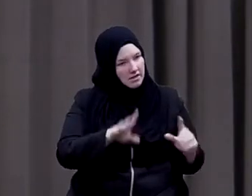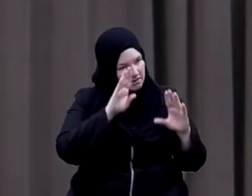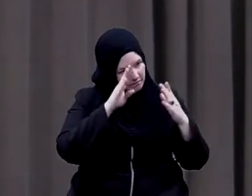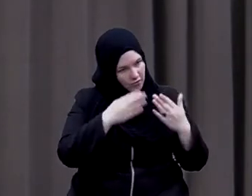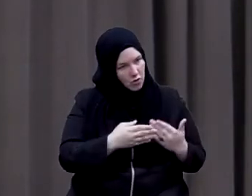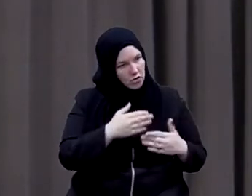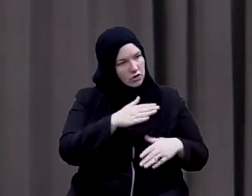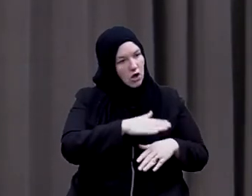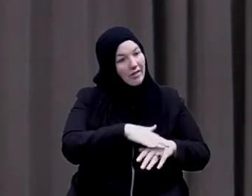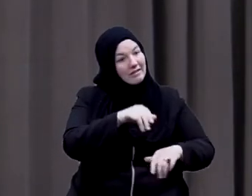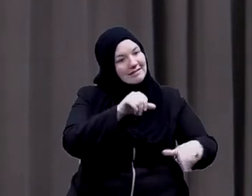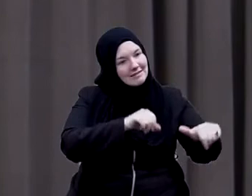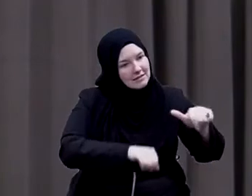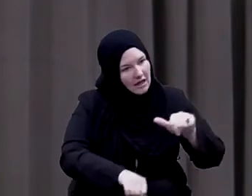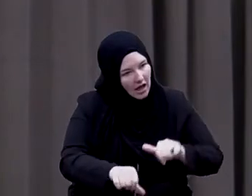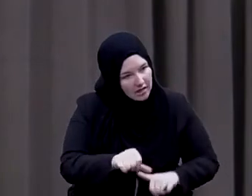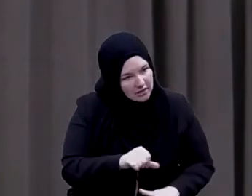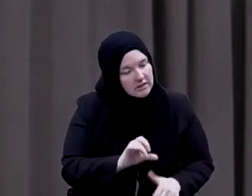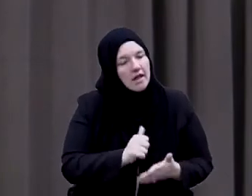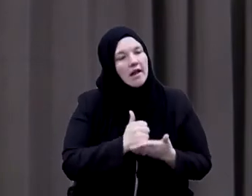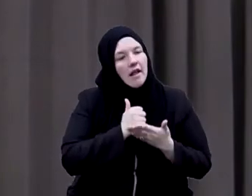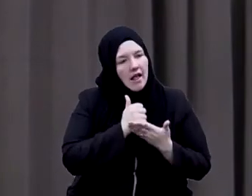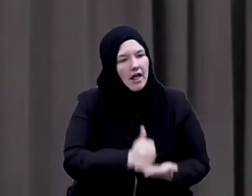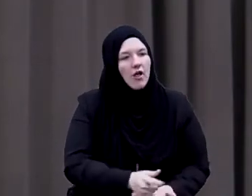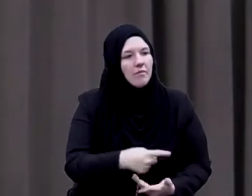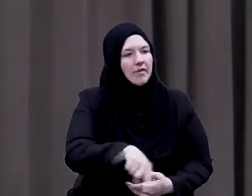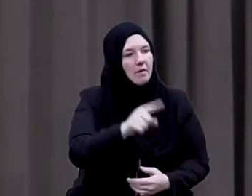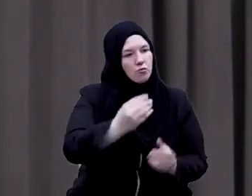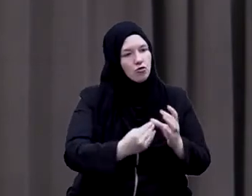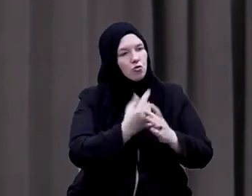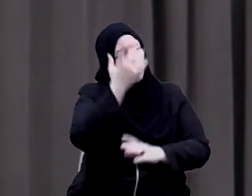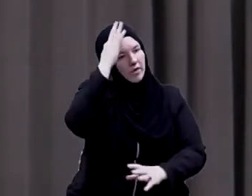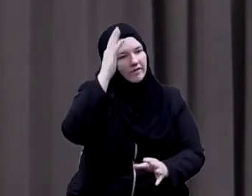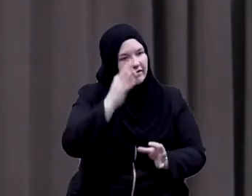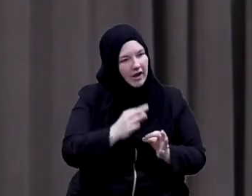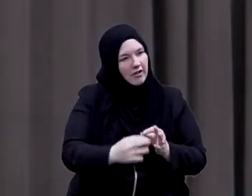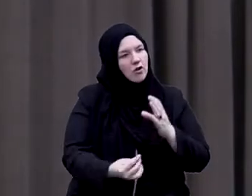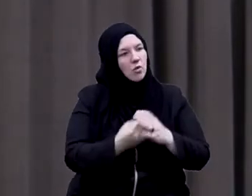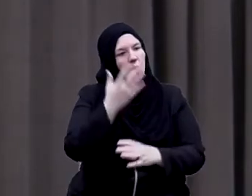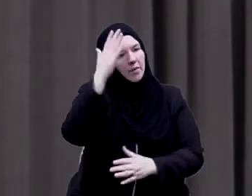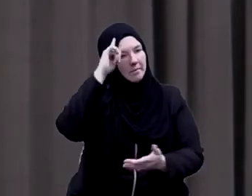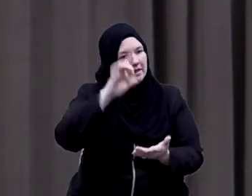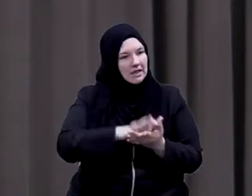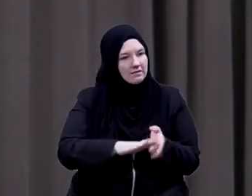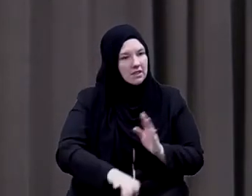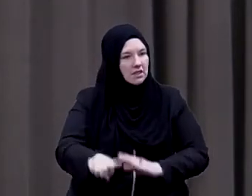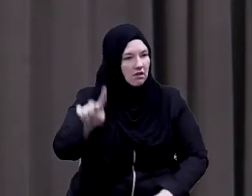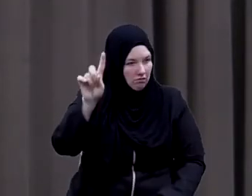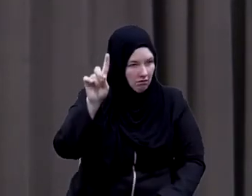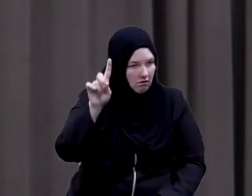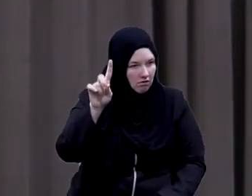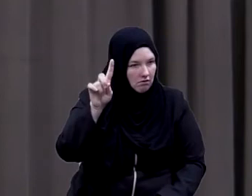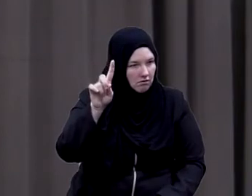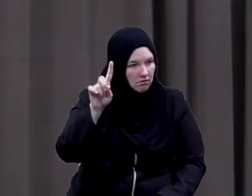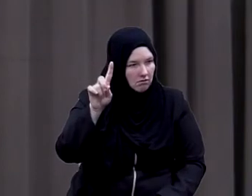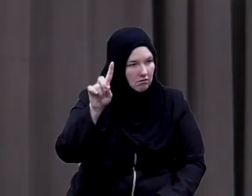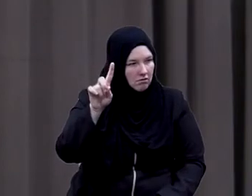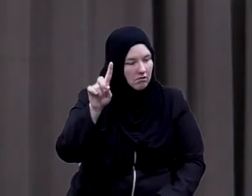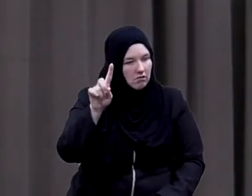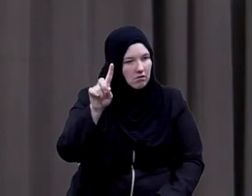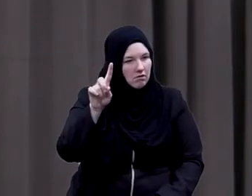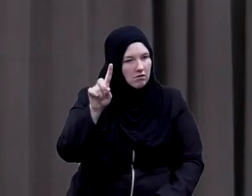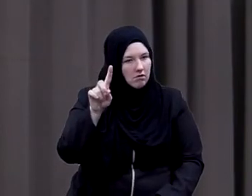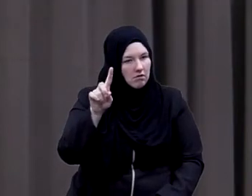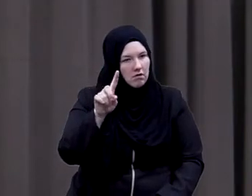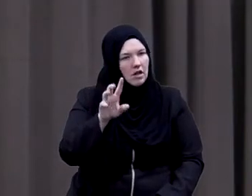on the science that helps them grow their faith and their belief in Allah subhanahu wa ta'ala. Not the science that tells